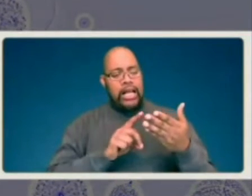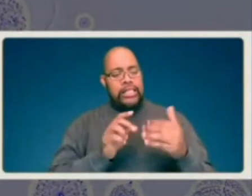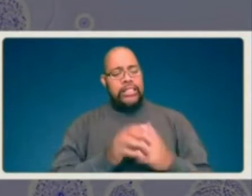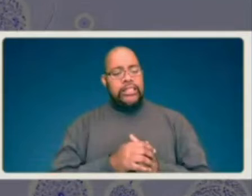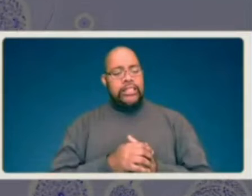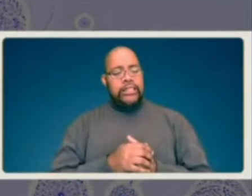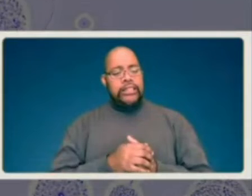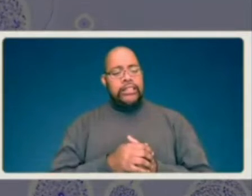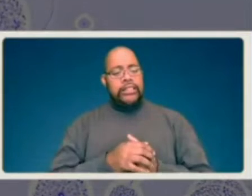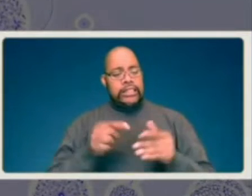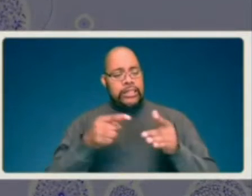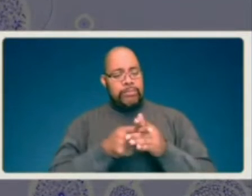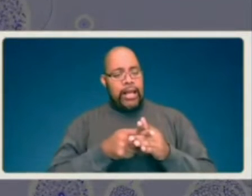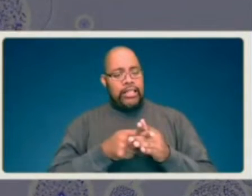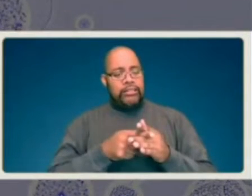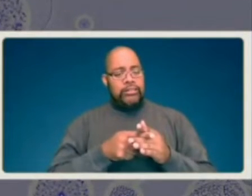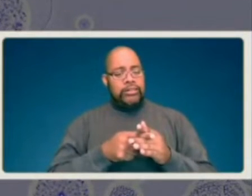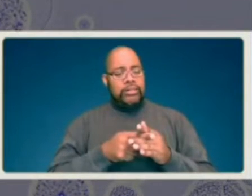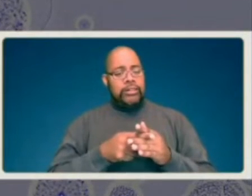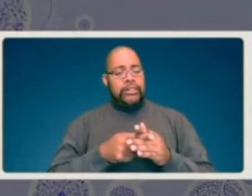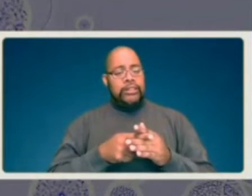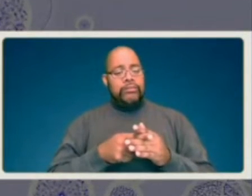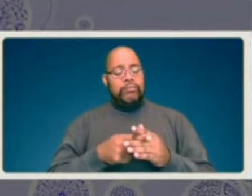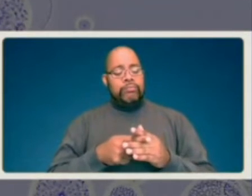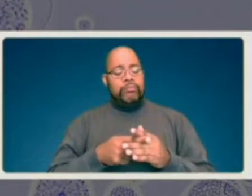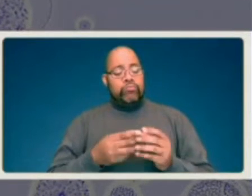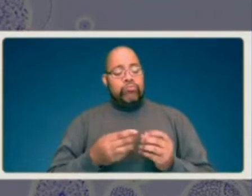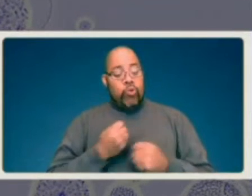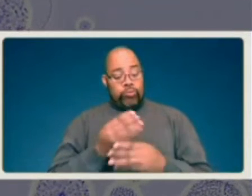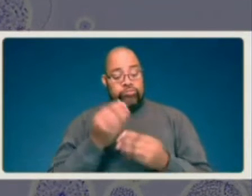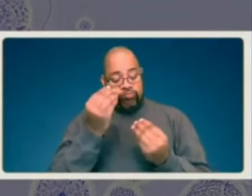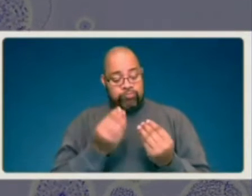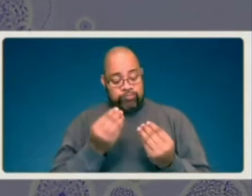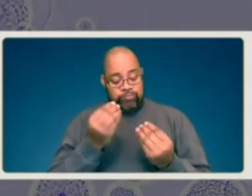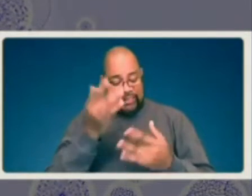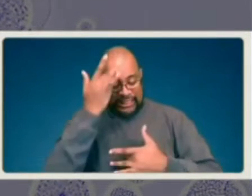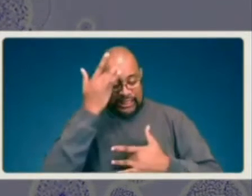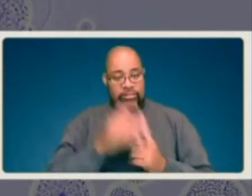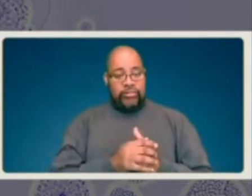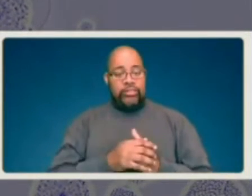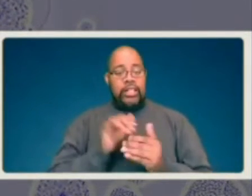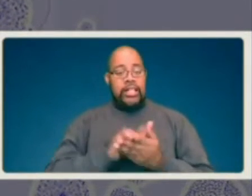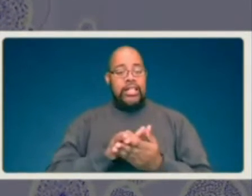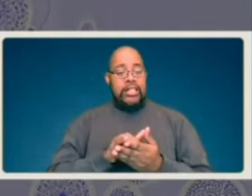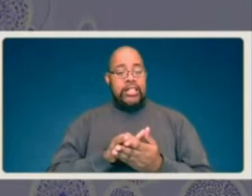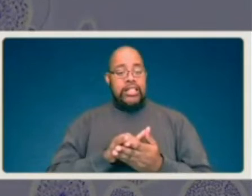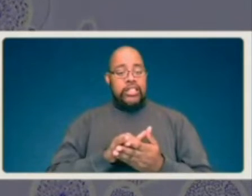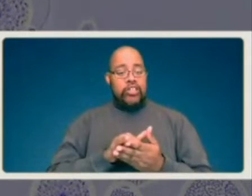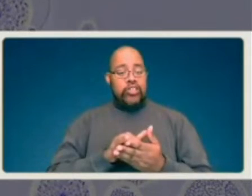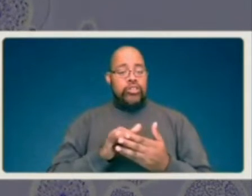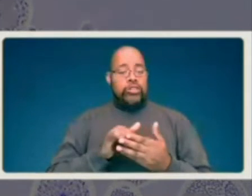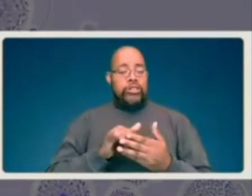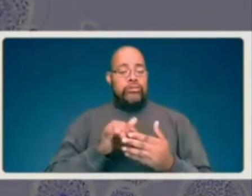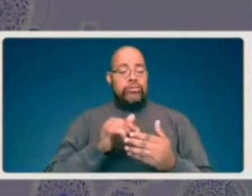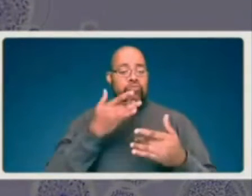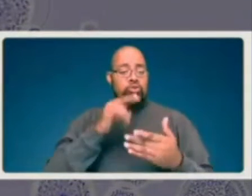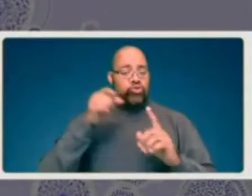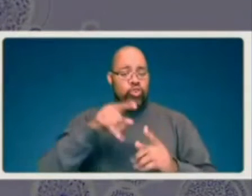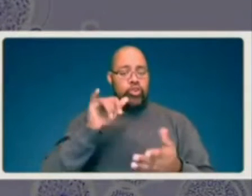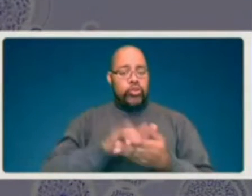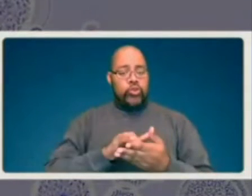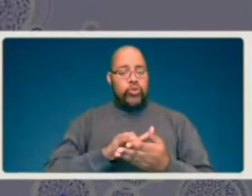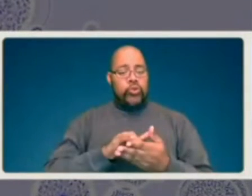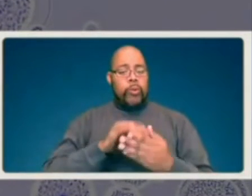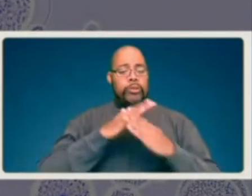Rational design spike antigens which could preferentially target conserved protective S2 epitope, as this S2 region is